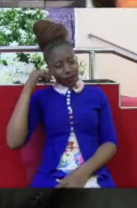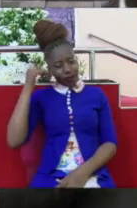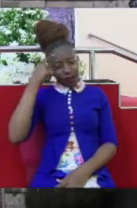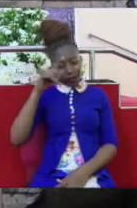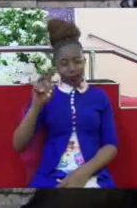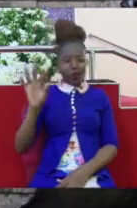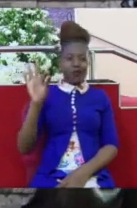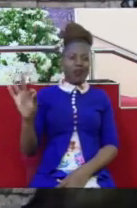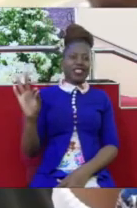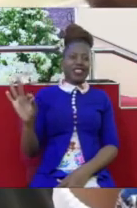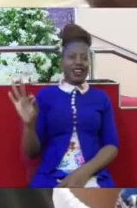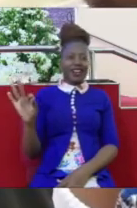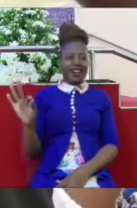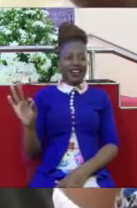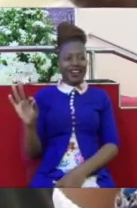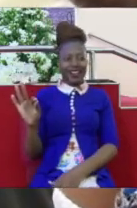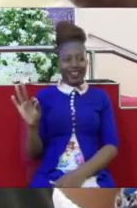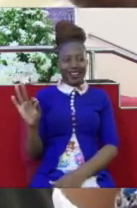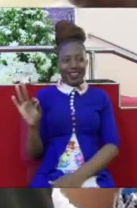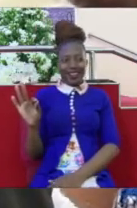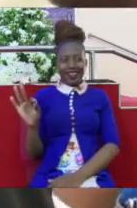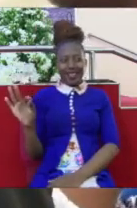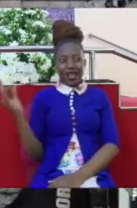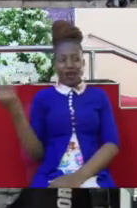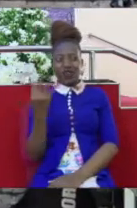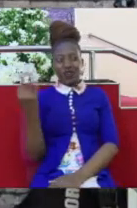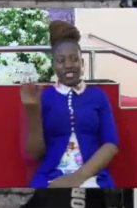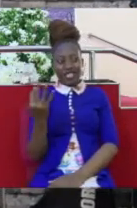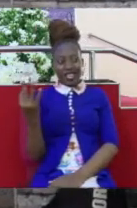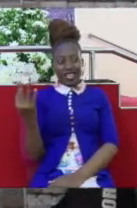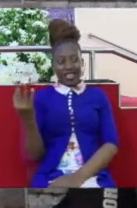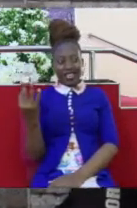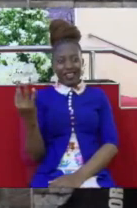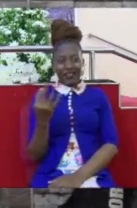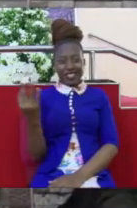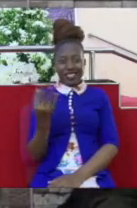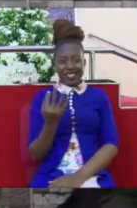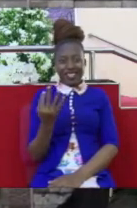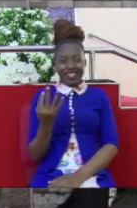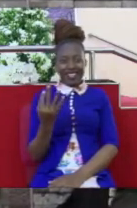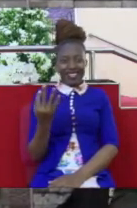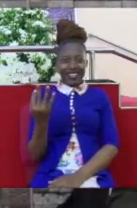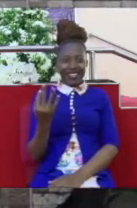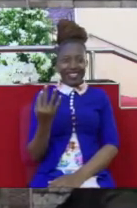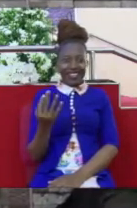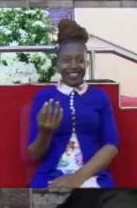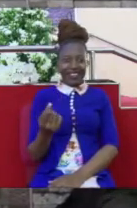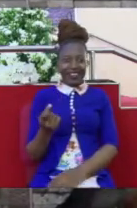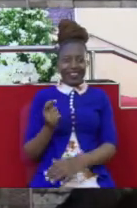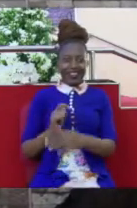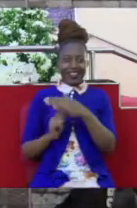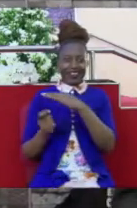Na wakasahau walikuwa wamefuliza katika simu zao. So I'm standing with them expecting that I'm going to get my 10 grand.